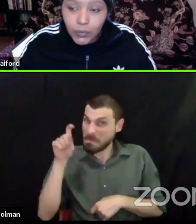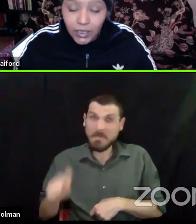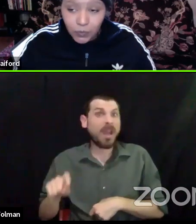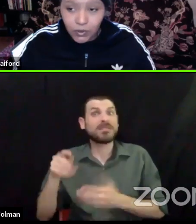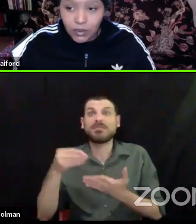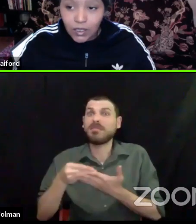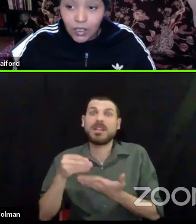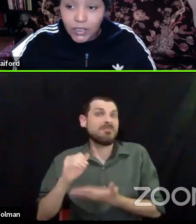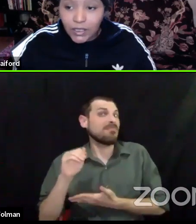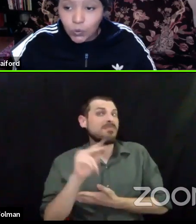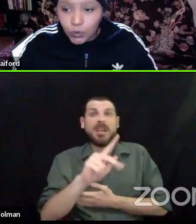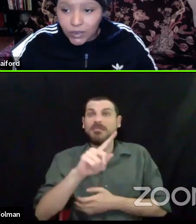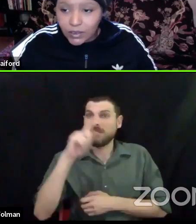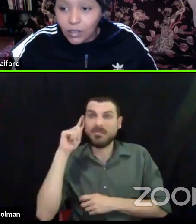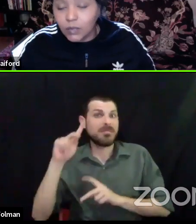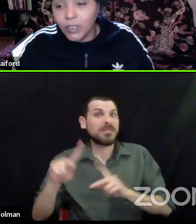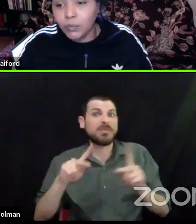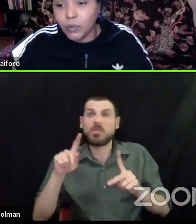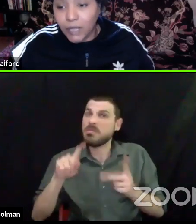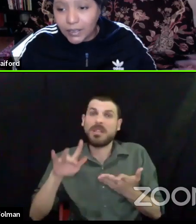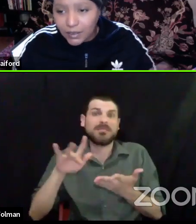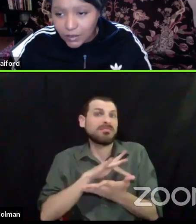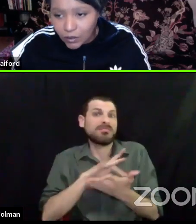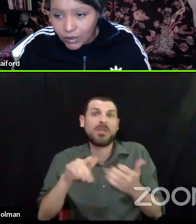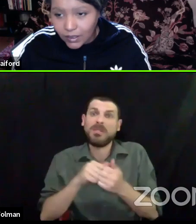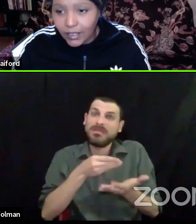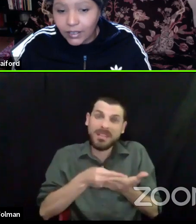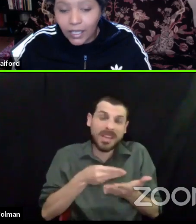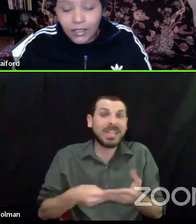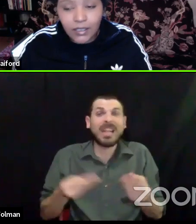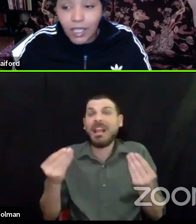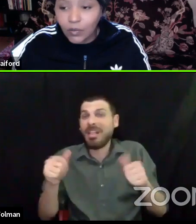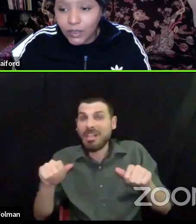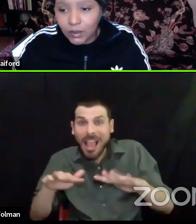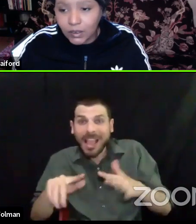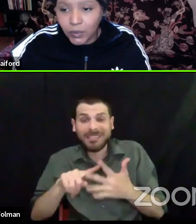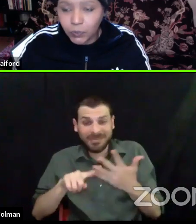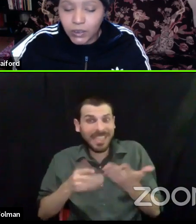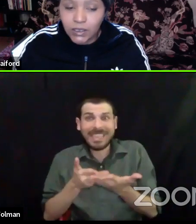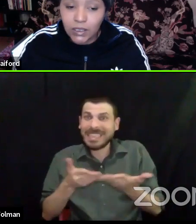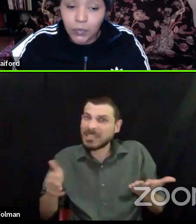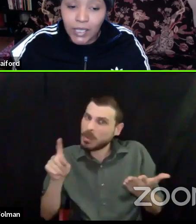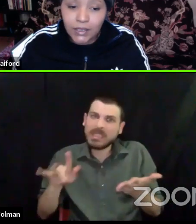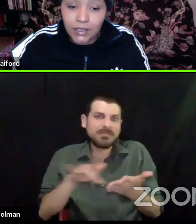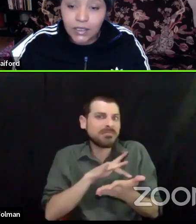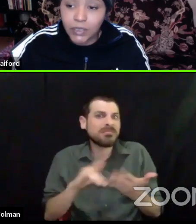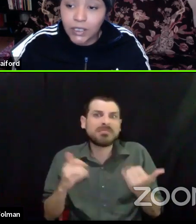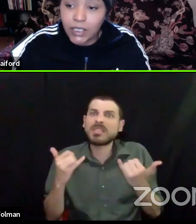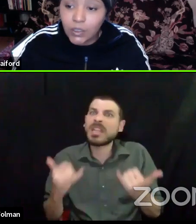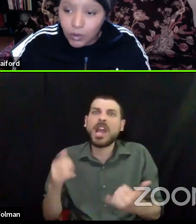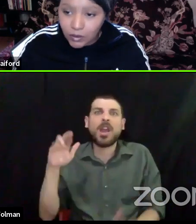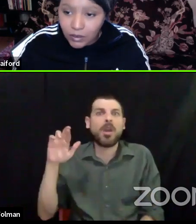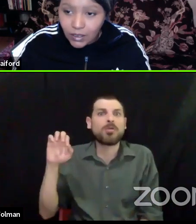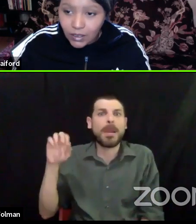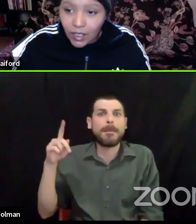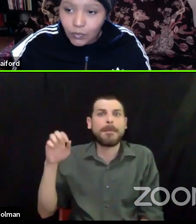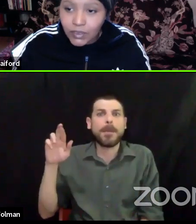our people because we were stolen people brought to stolen land and never to be put in the capacity to be